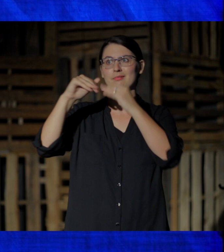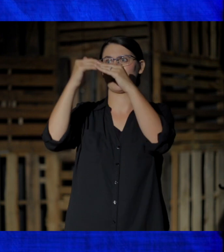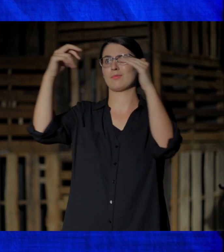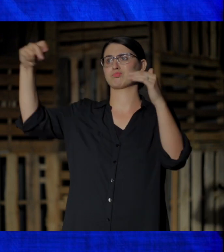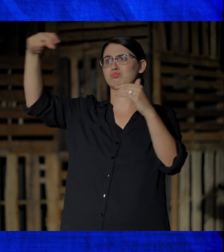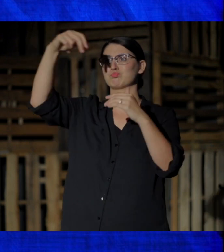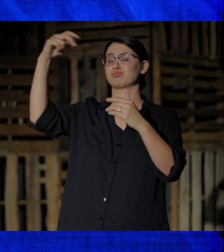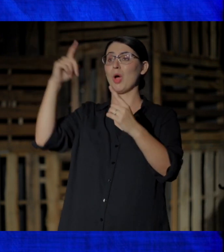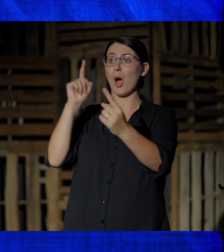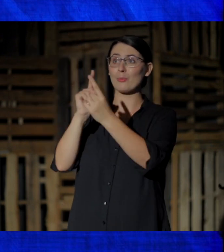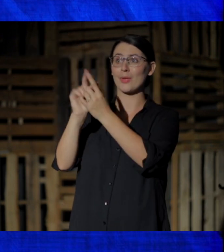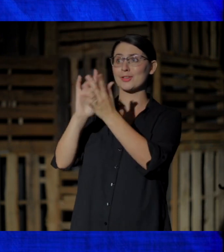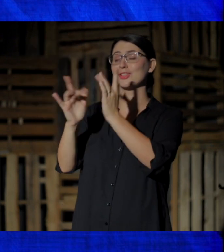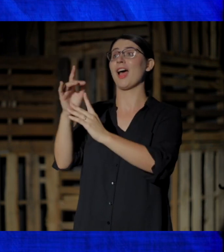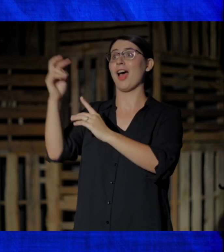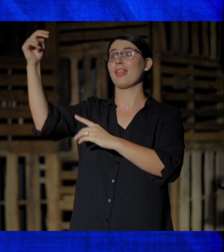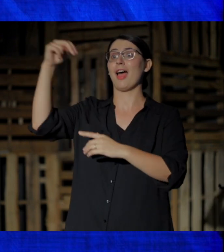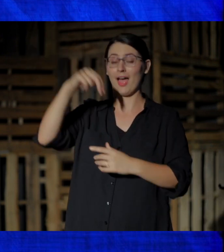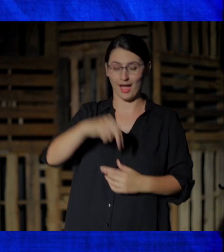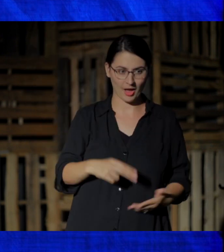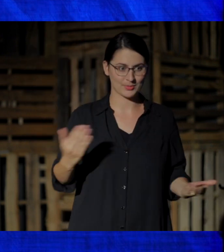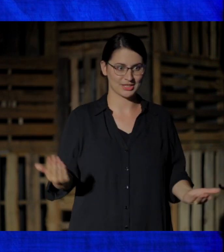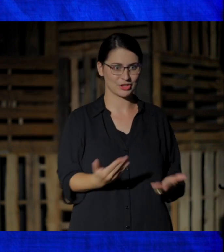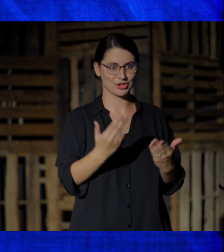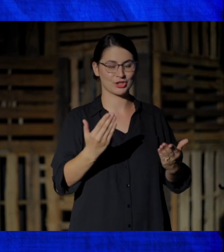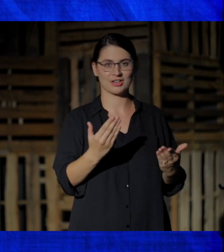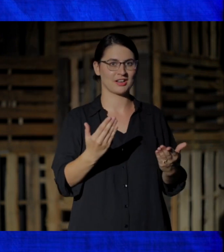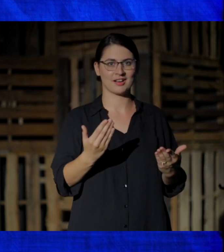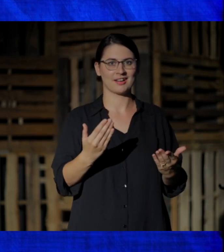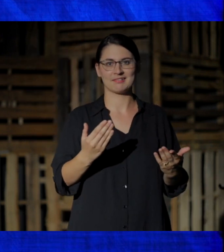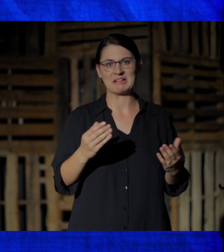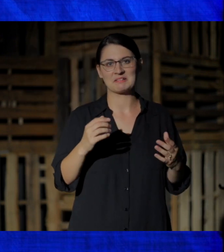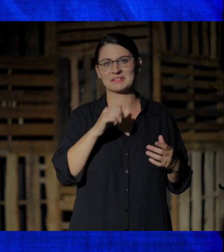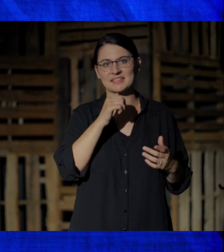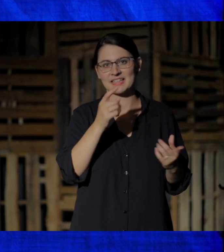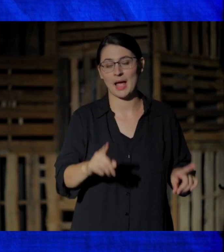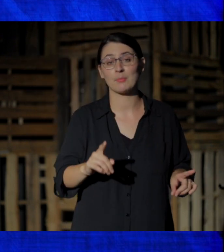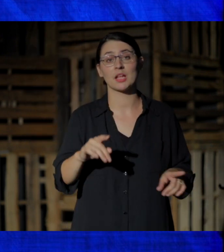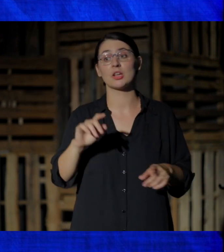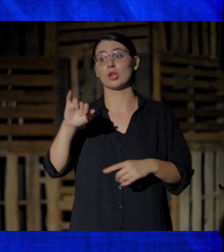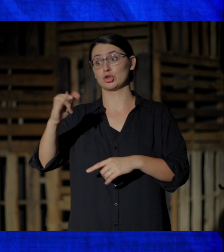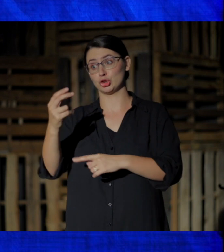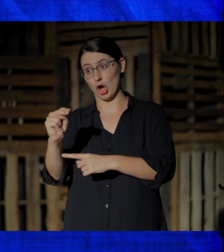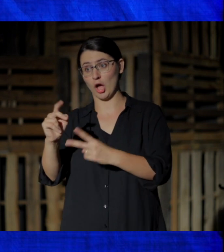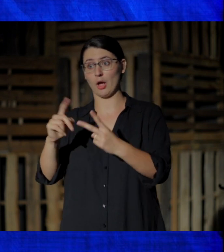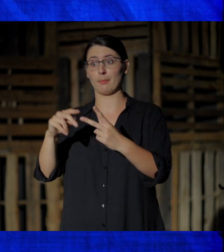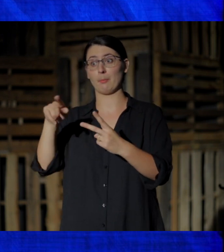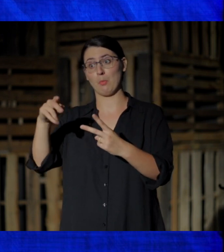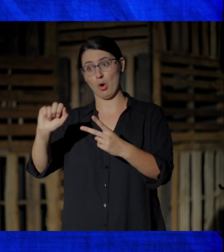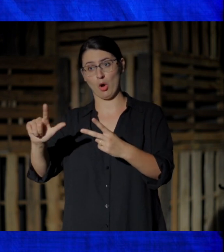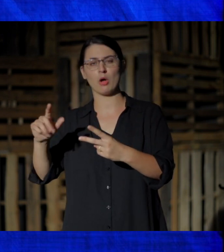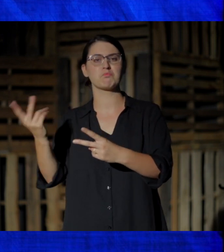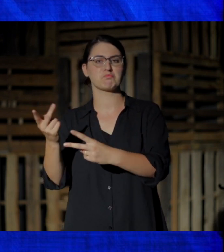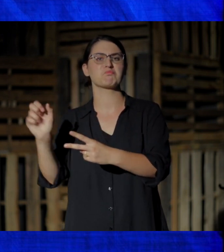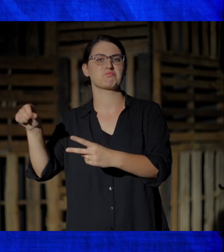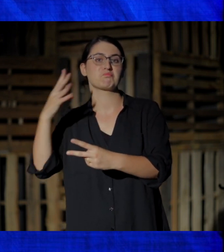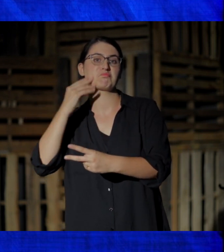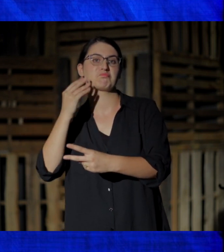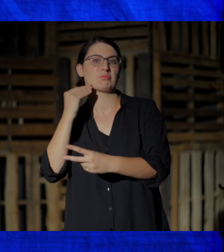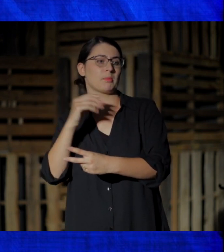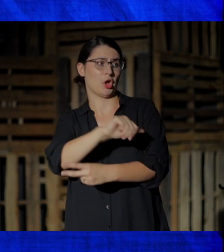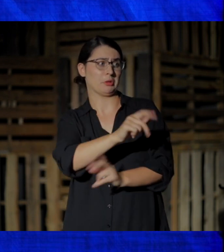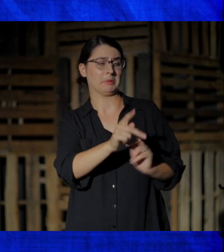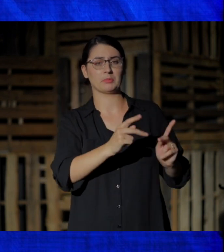come back, talked about it, other than Paul had a vision of it, John has a vision of it, but nobody we know. All right, you get my point? All right, so